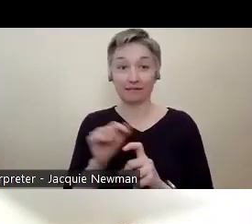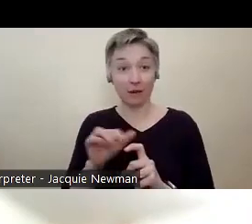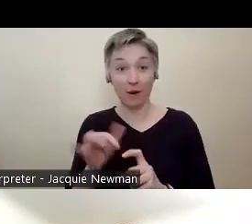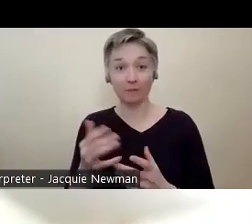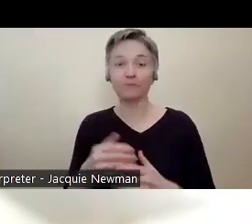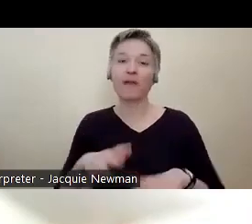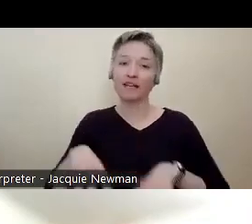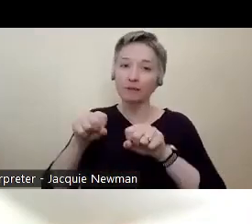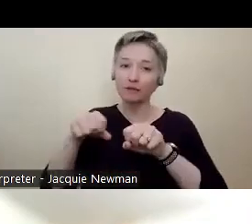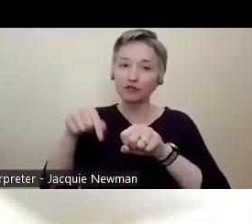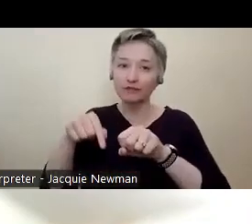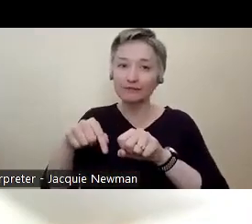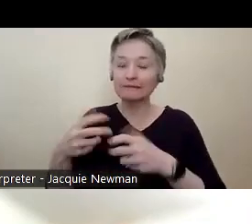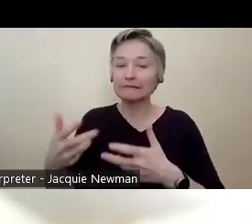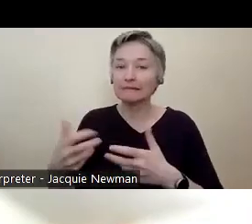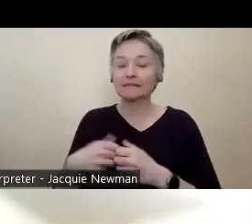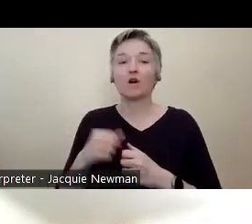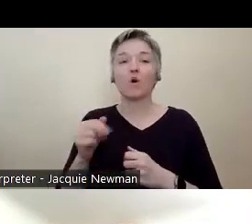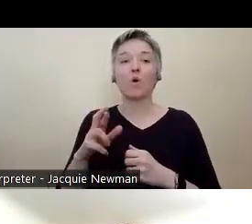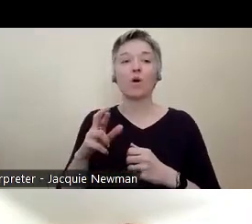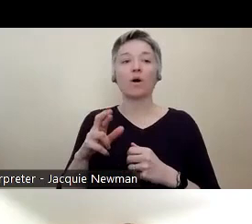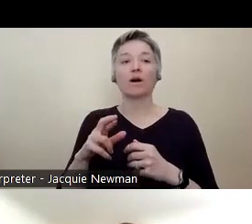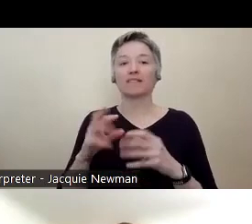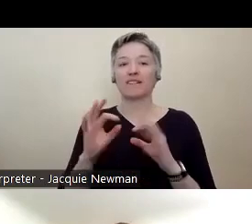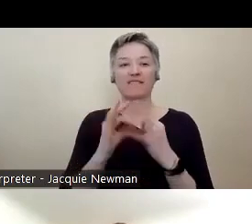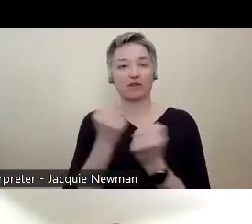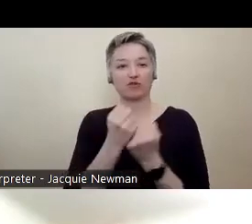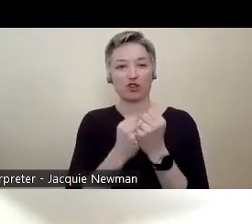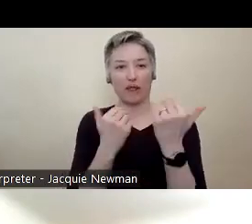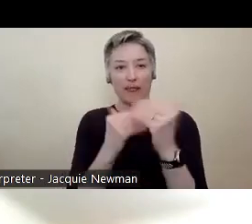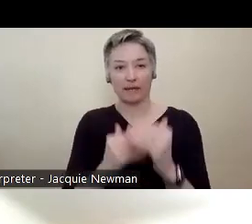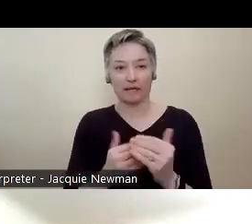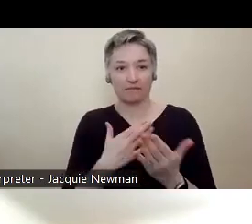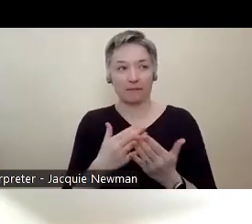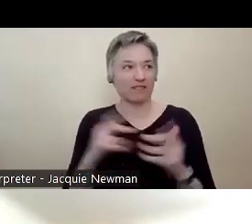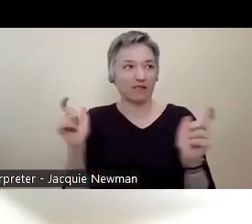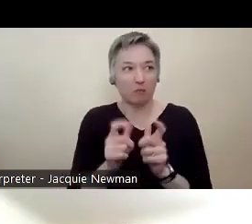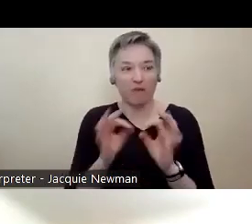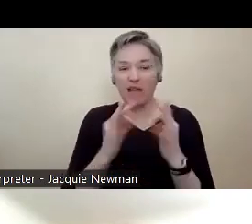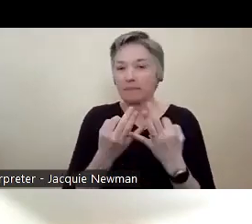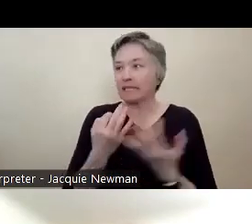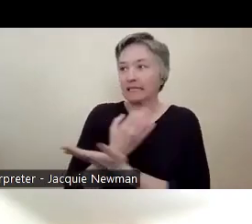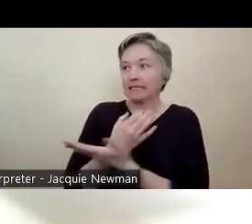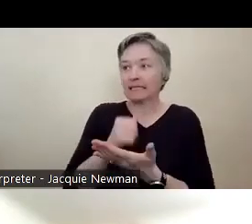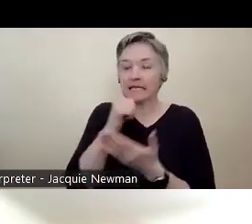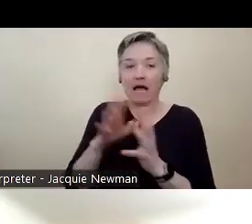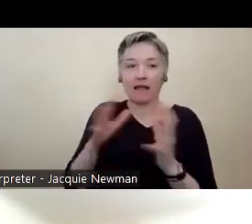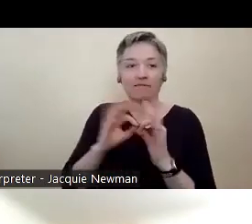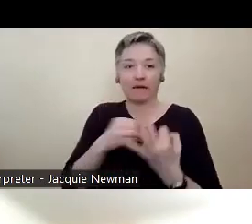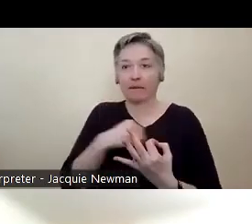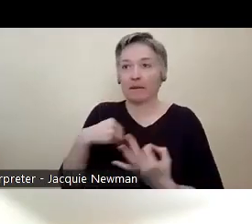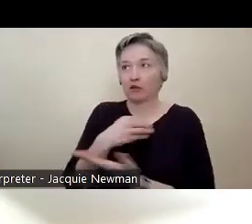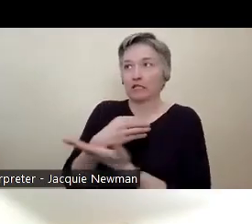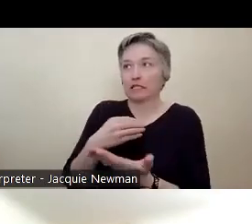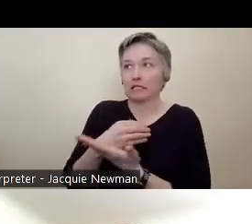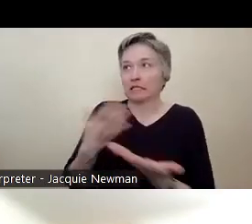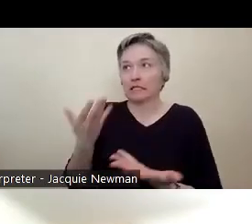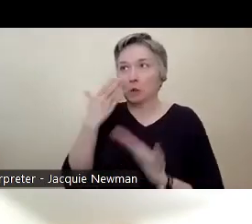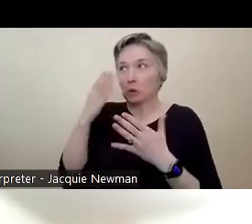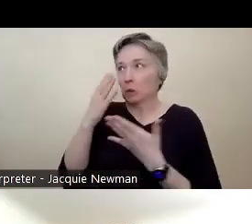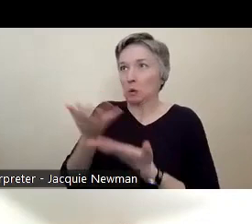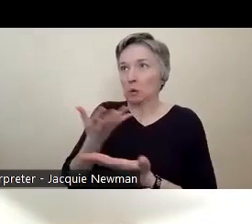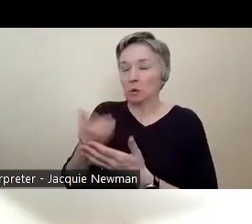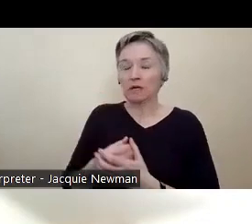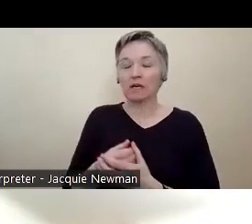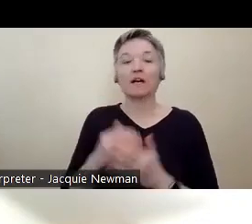limited family structure. So not having a lot of relatives to draw information from. Contact, some people don't speak to family